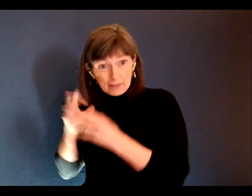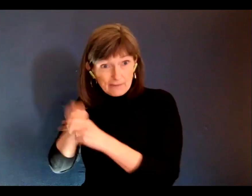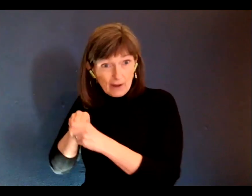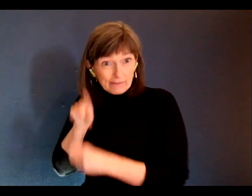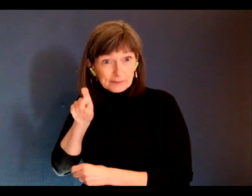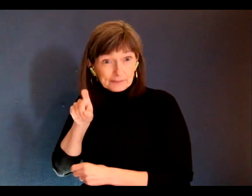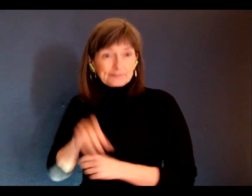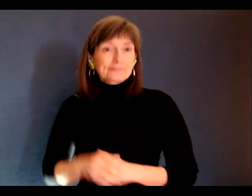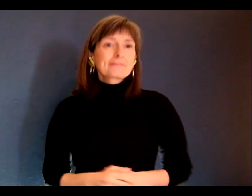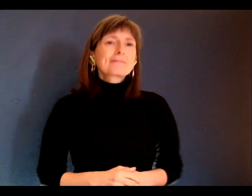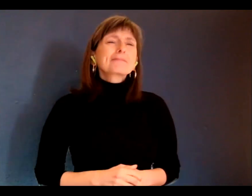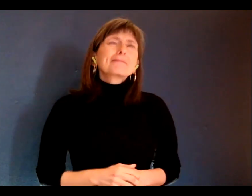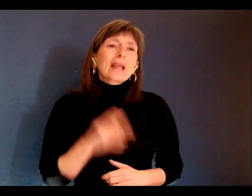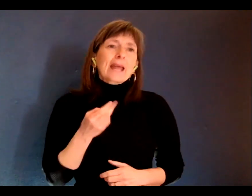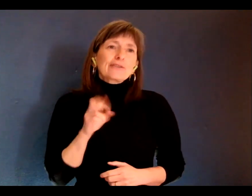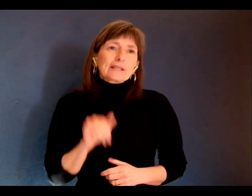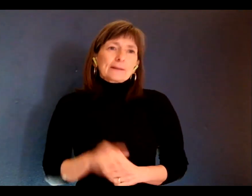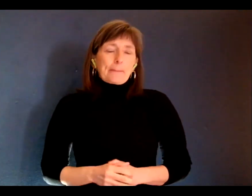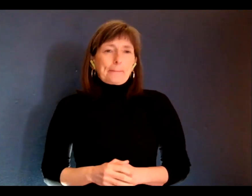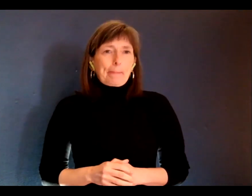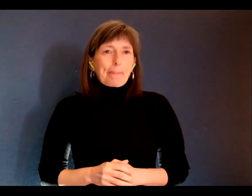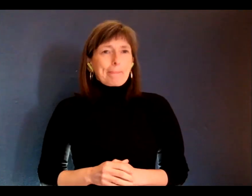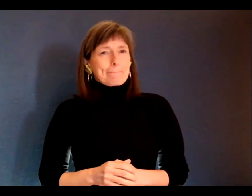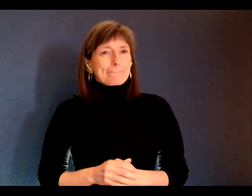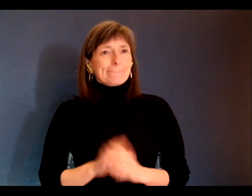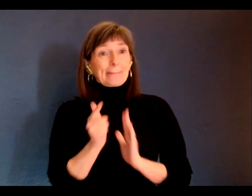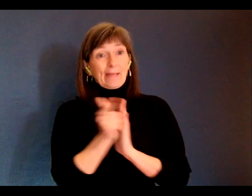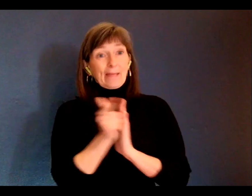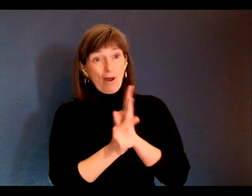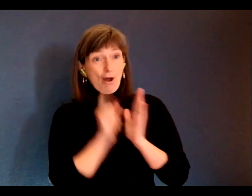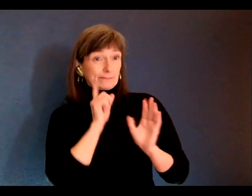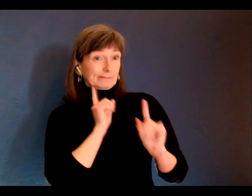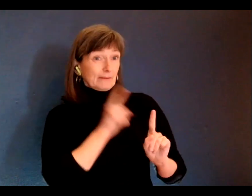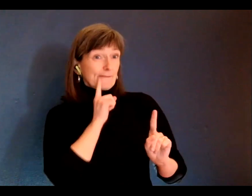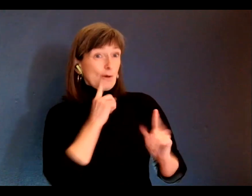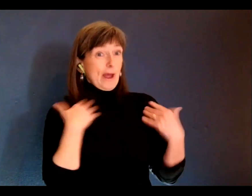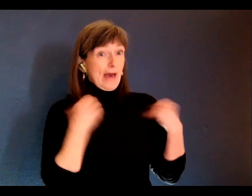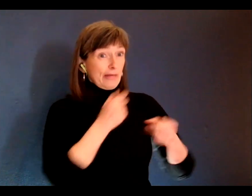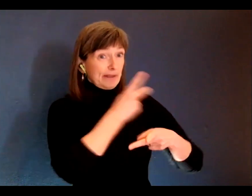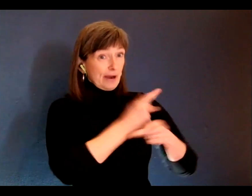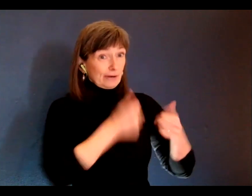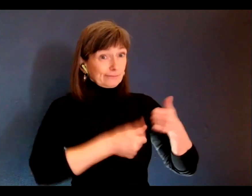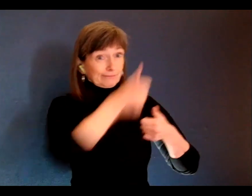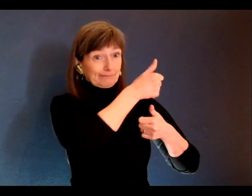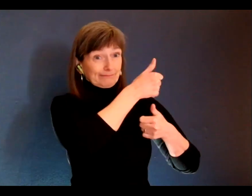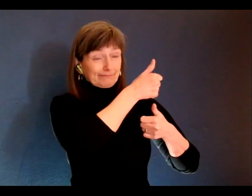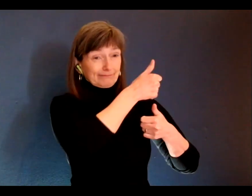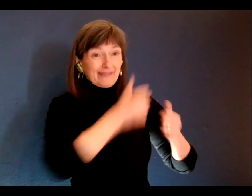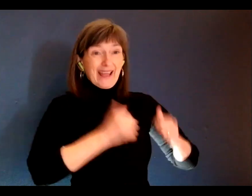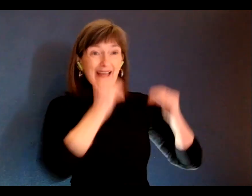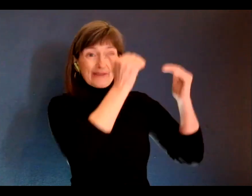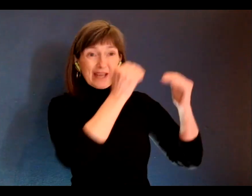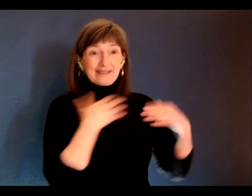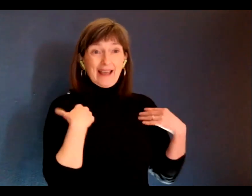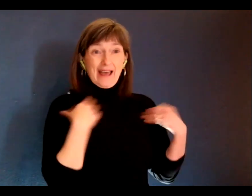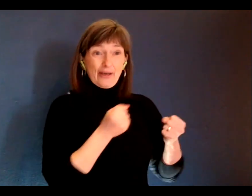speak specifically to the legislation that oversees healthcare directives. So it's called the Advanced Healthcare